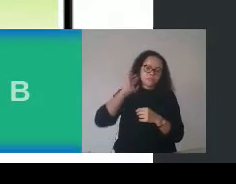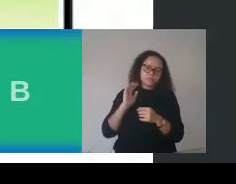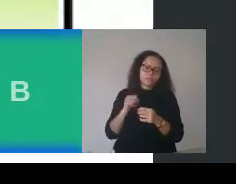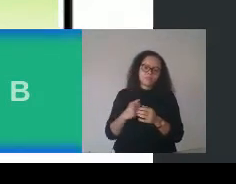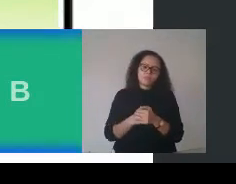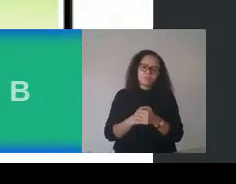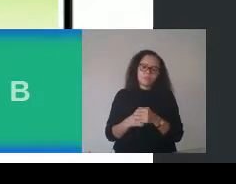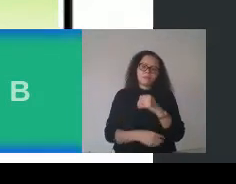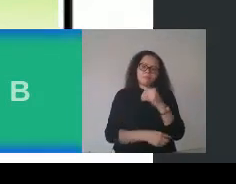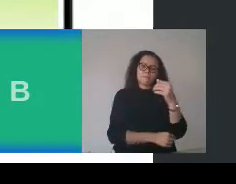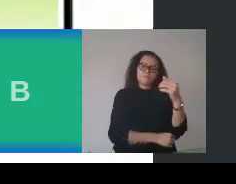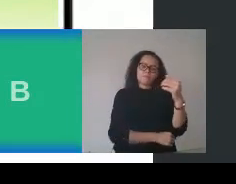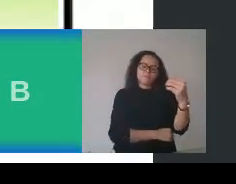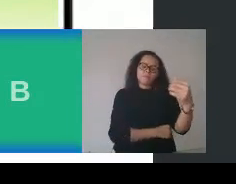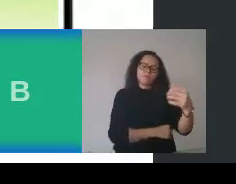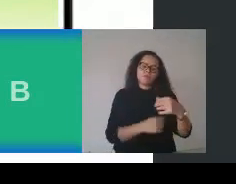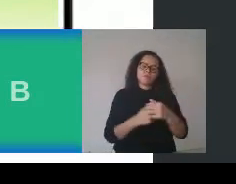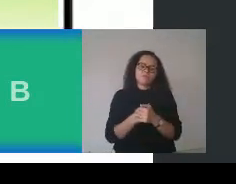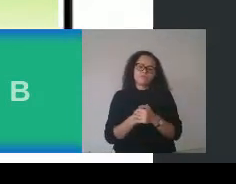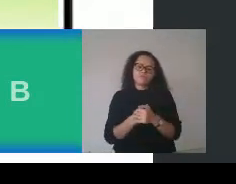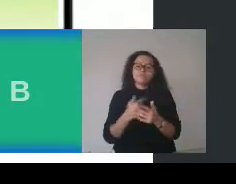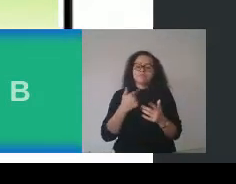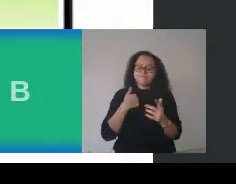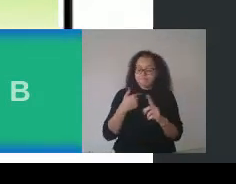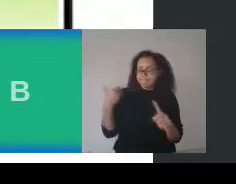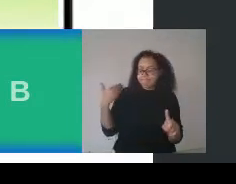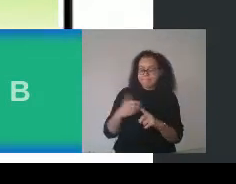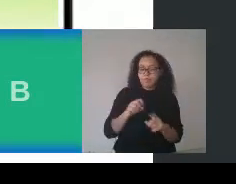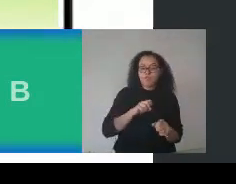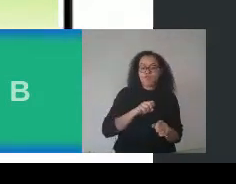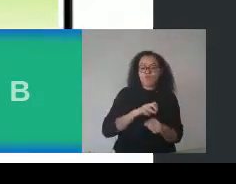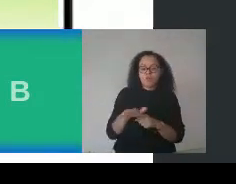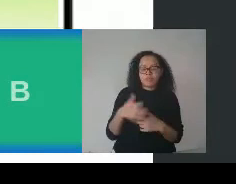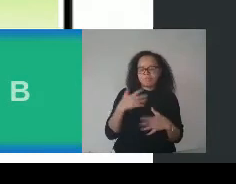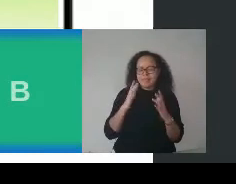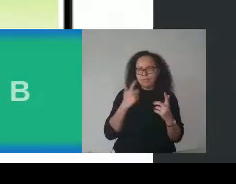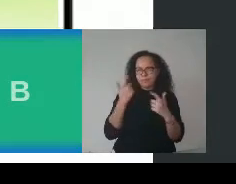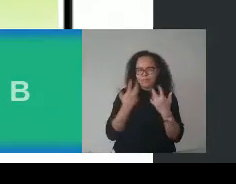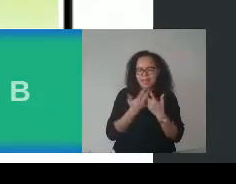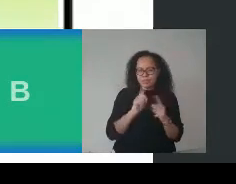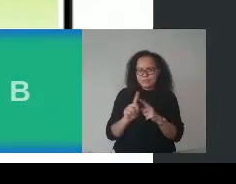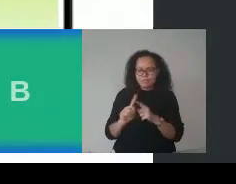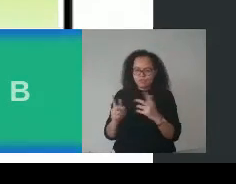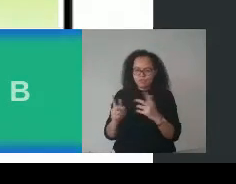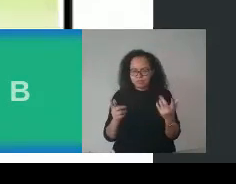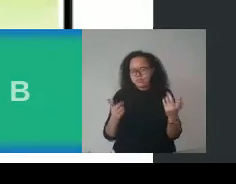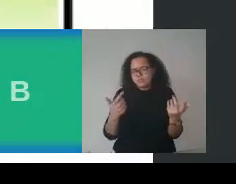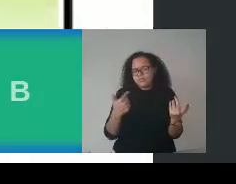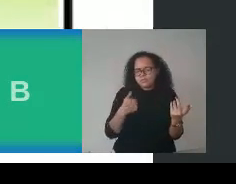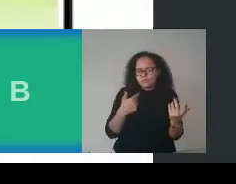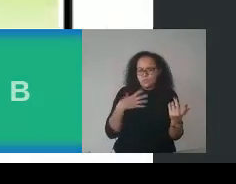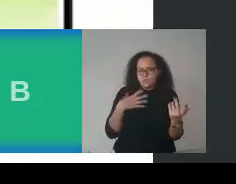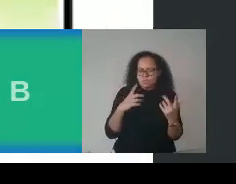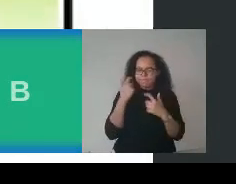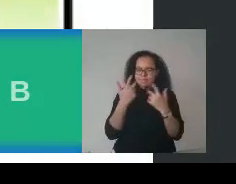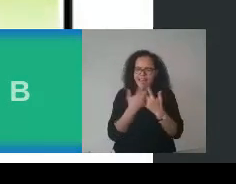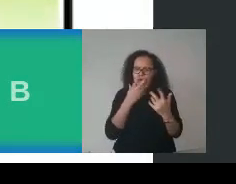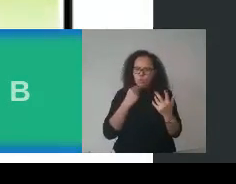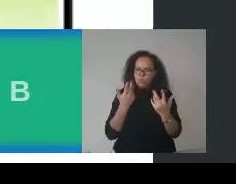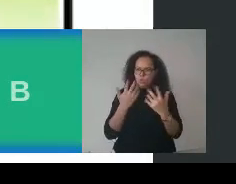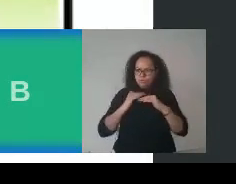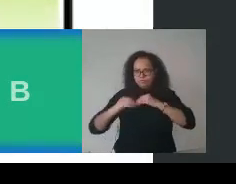But beyond this, in response to COVID, we had to look at different ways of working. We were always moving towards land, but it accelerated that process. And